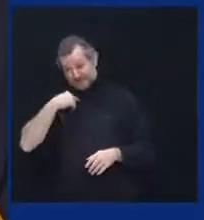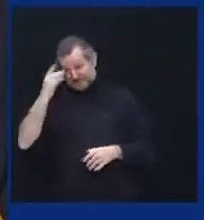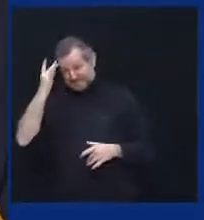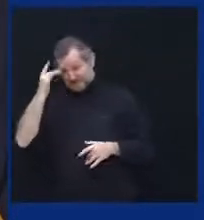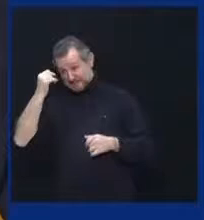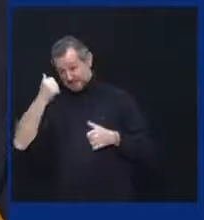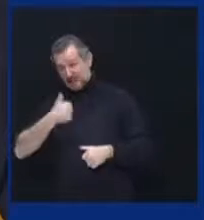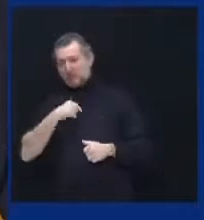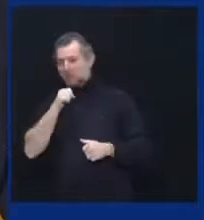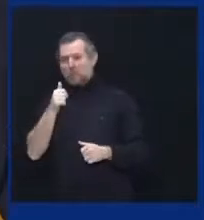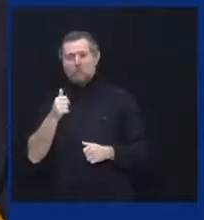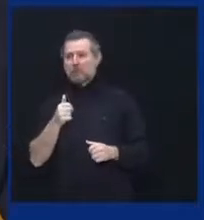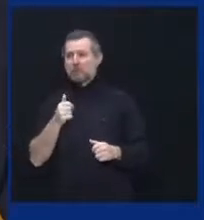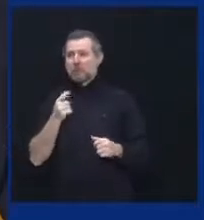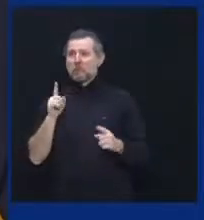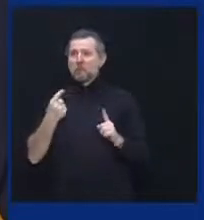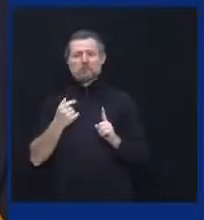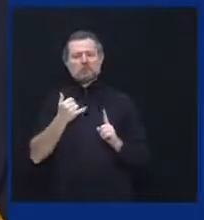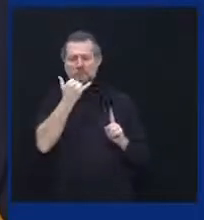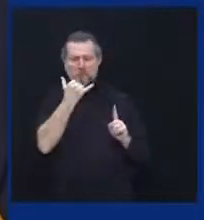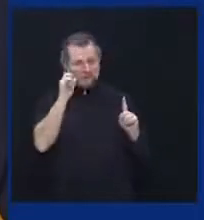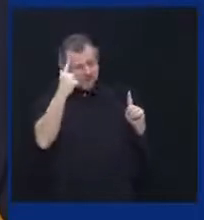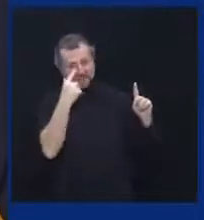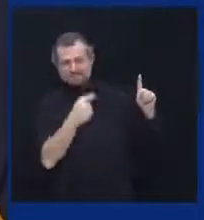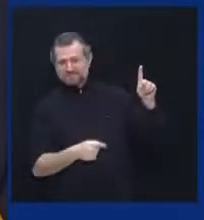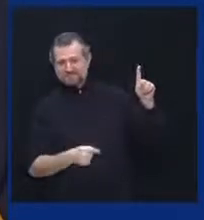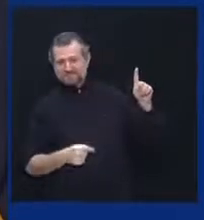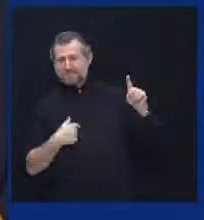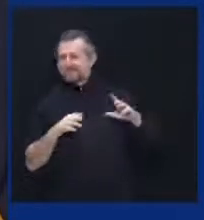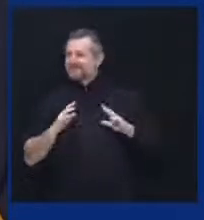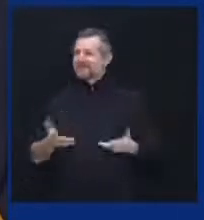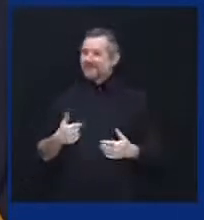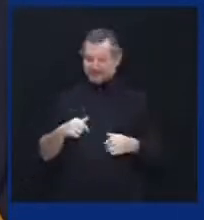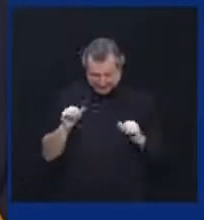untrue. It was also spread by asymptomatic people.